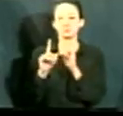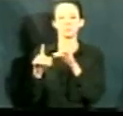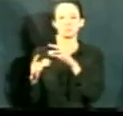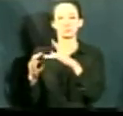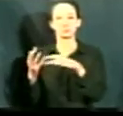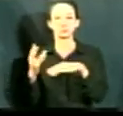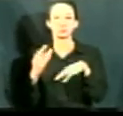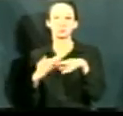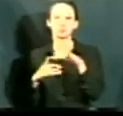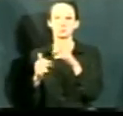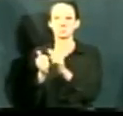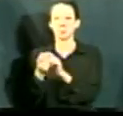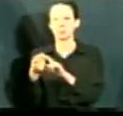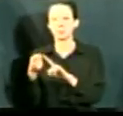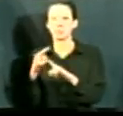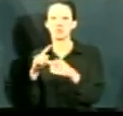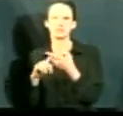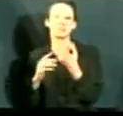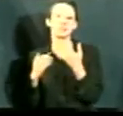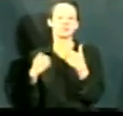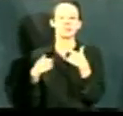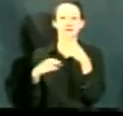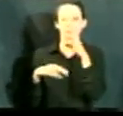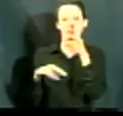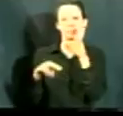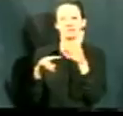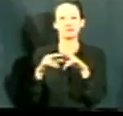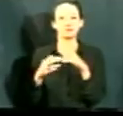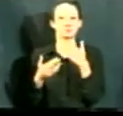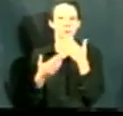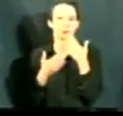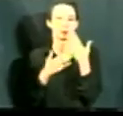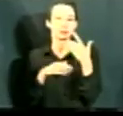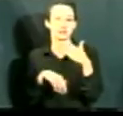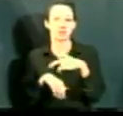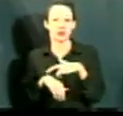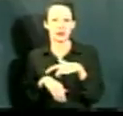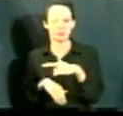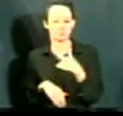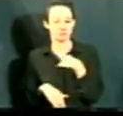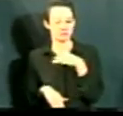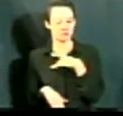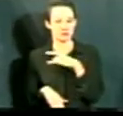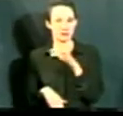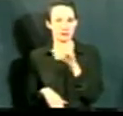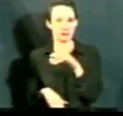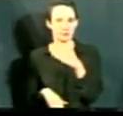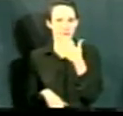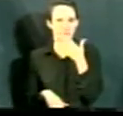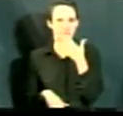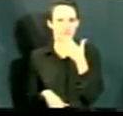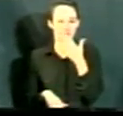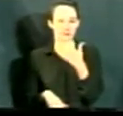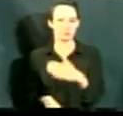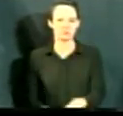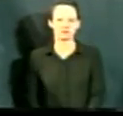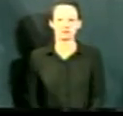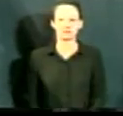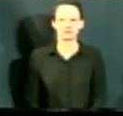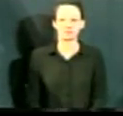friends, have a good time, and I like that. Thanks.